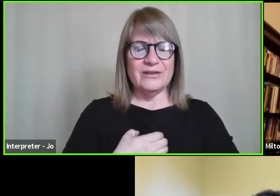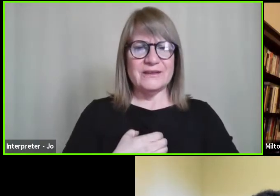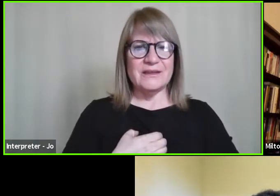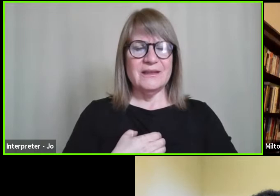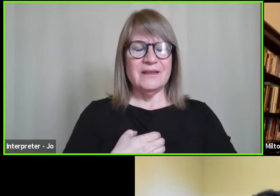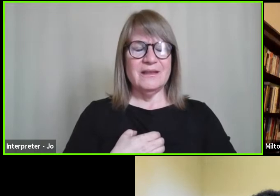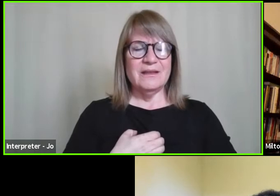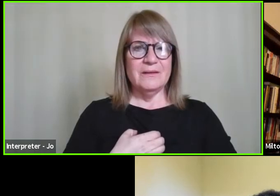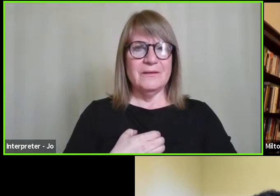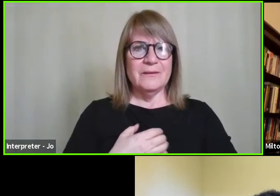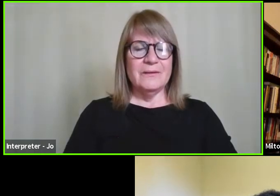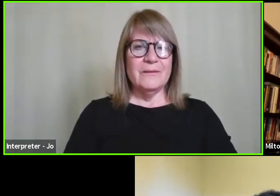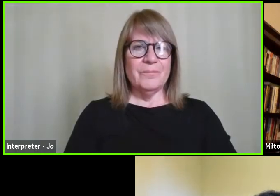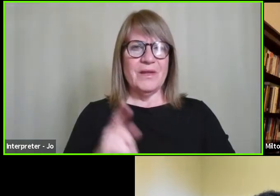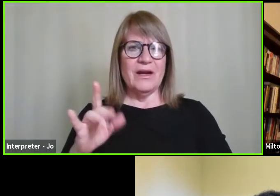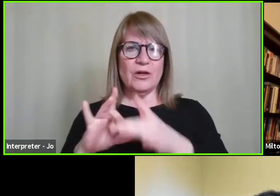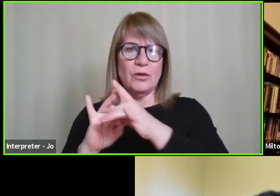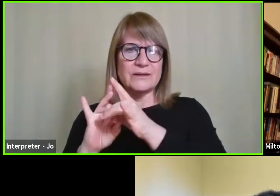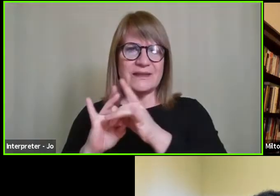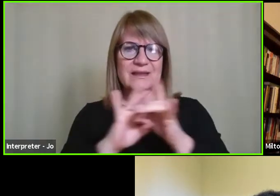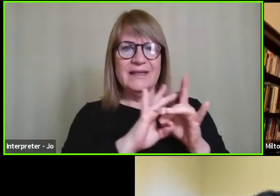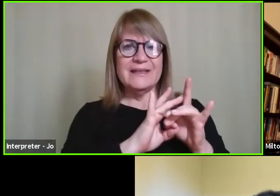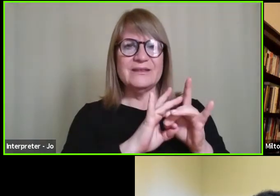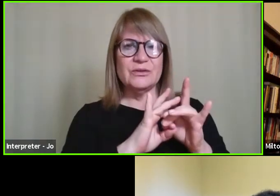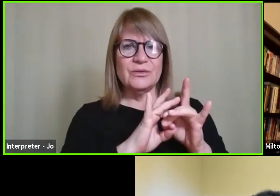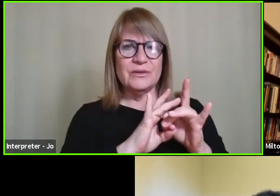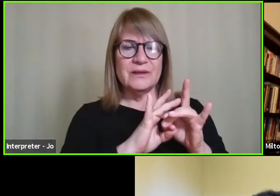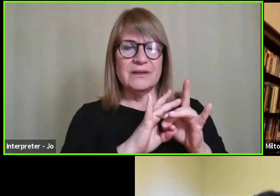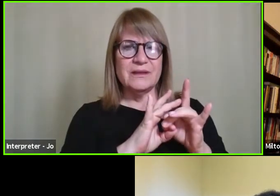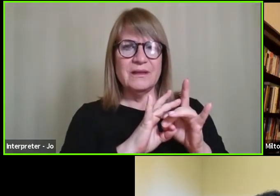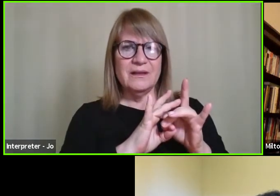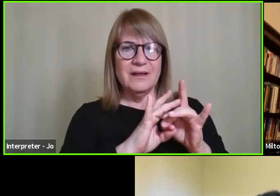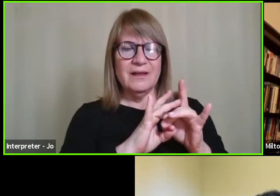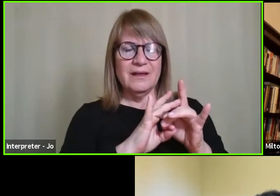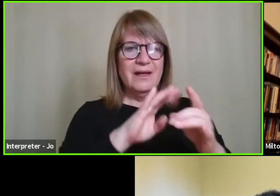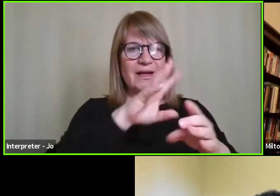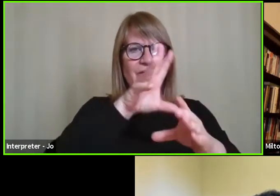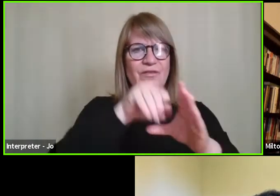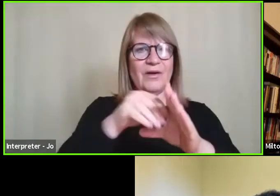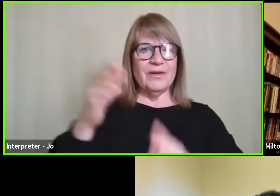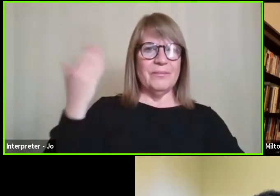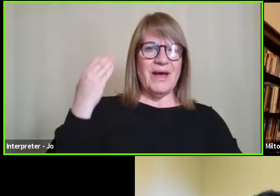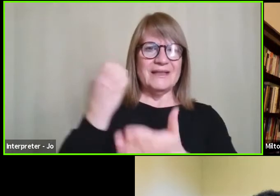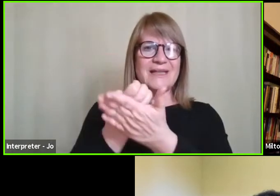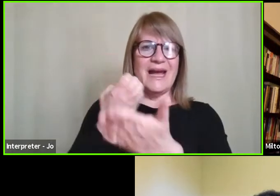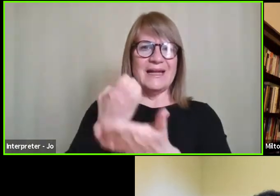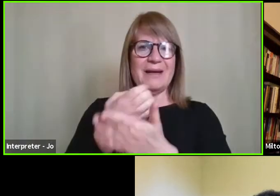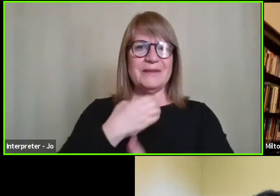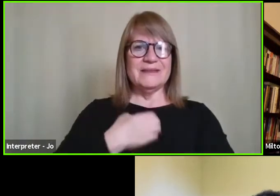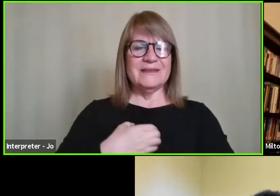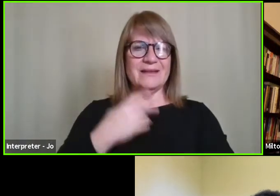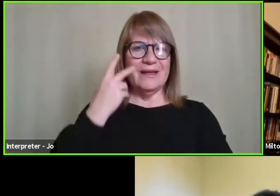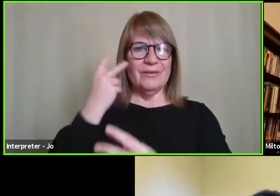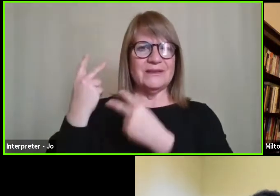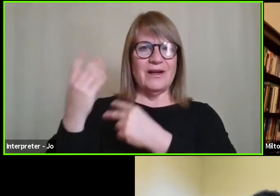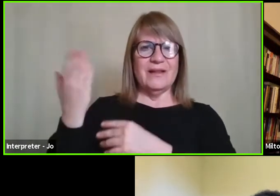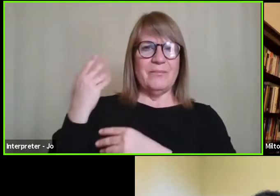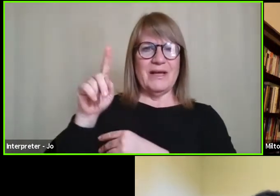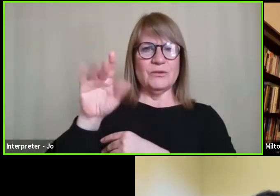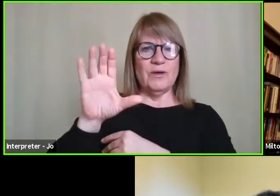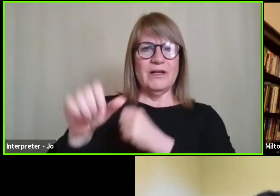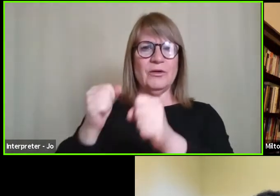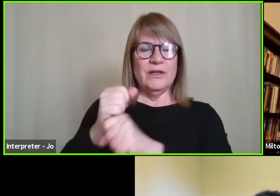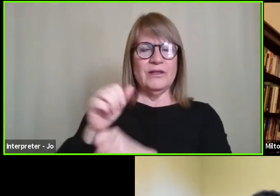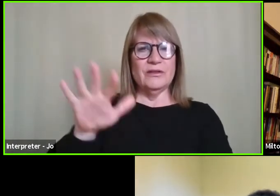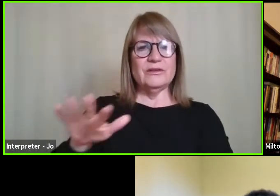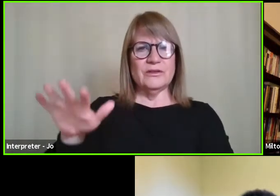closely uh linked to and uh a part of these kind of past economic desires that we've seen um over the past 100 years or so with regards